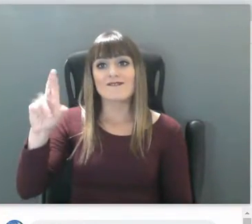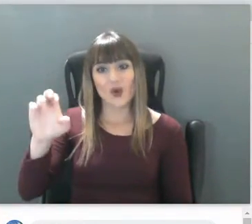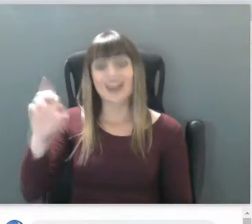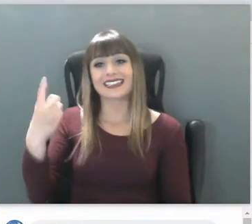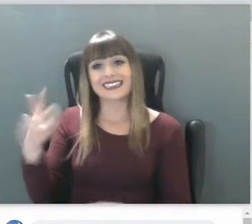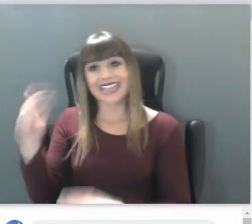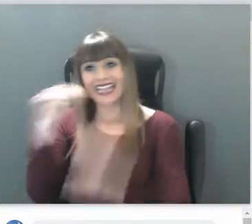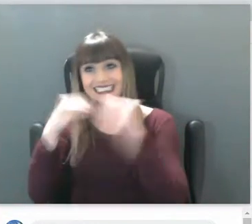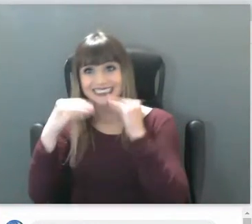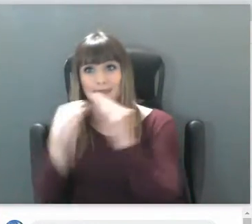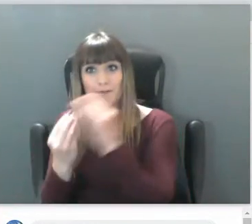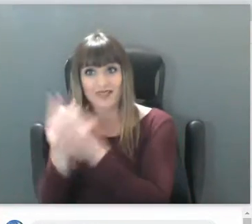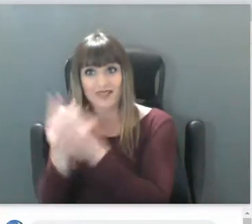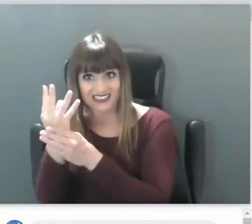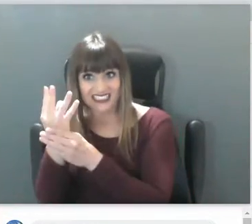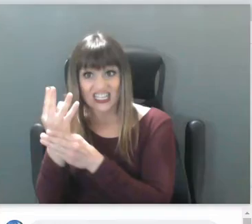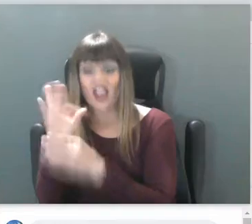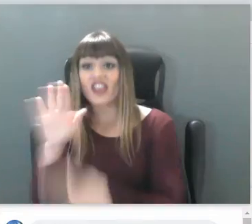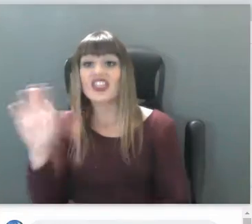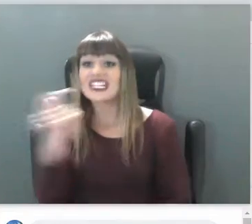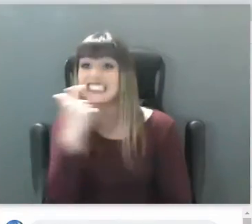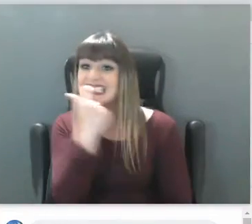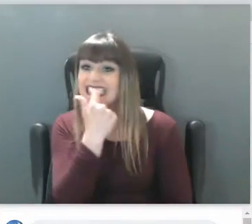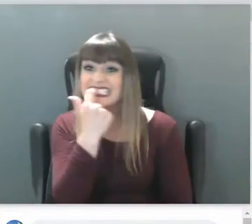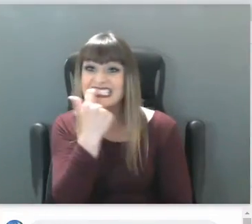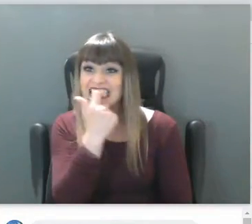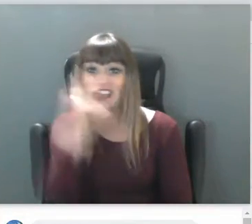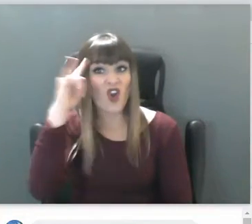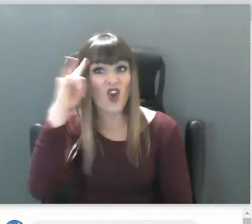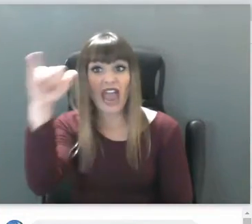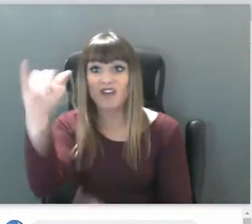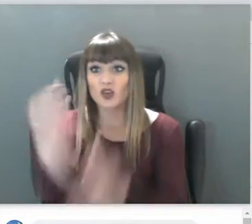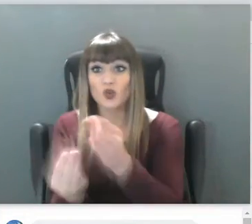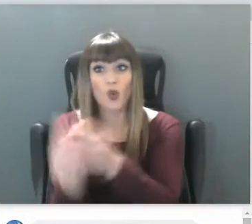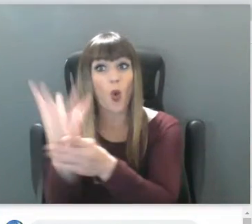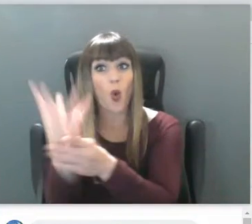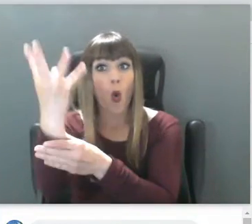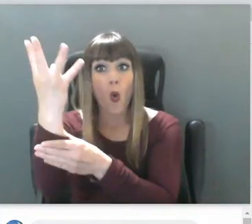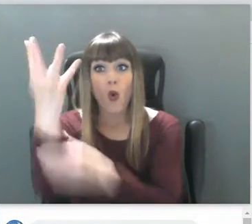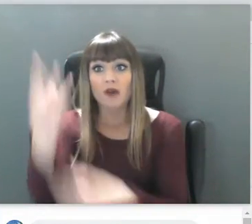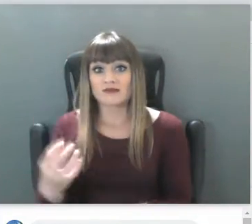teeth. In the wild, they'll eat bark, twigs,